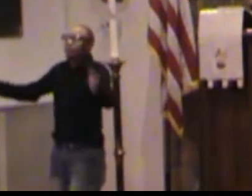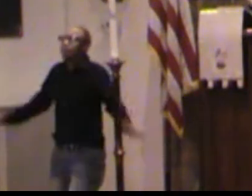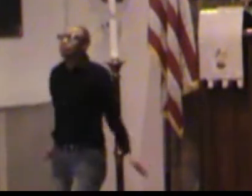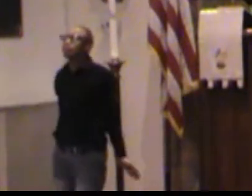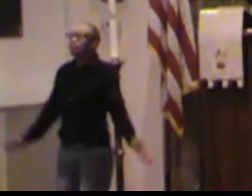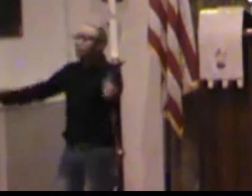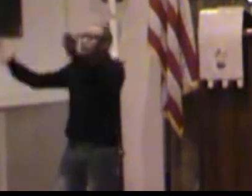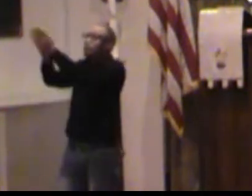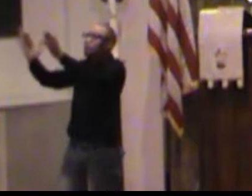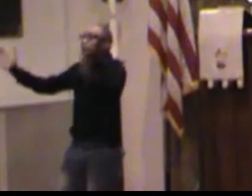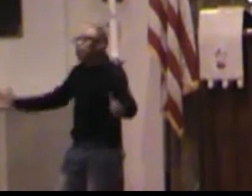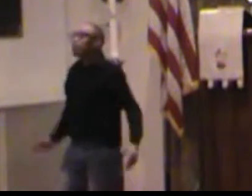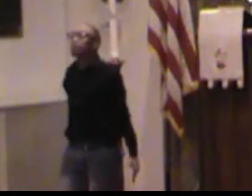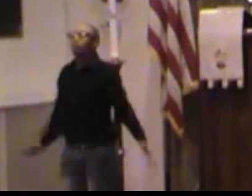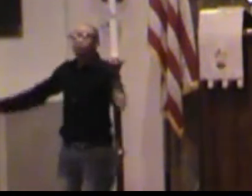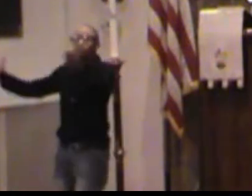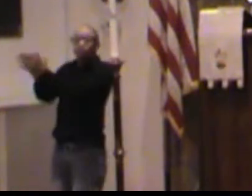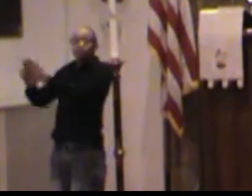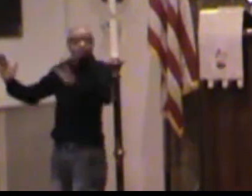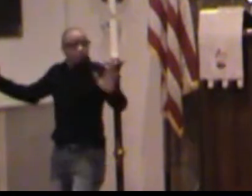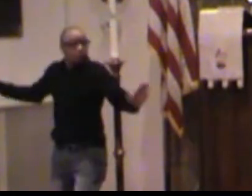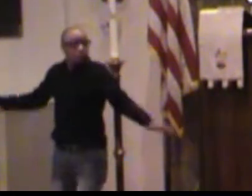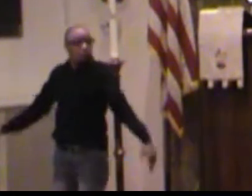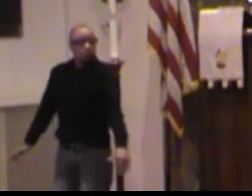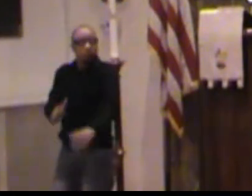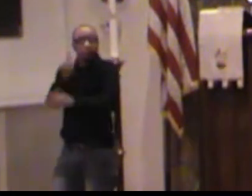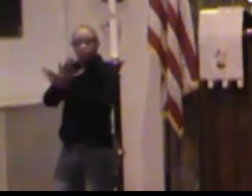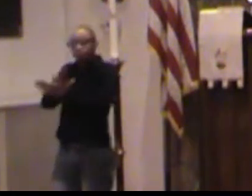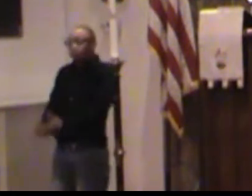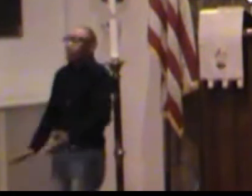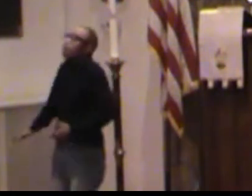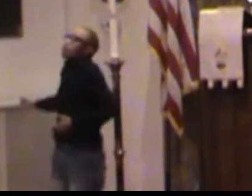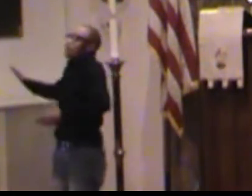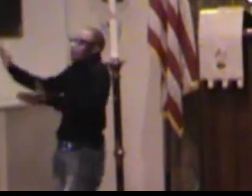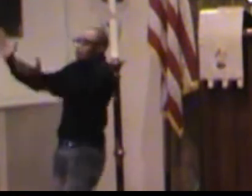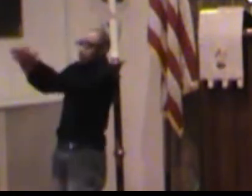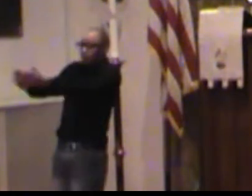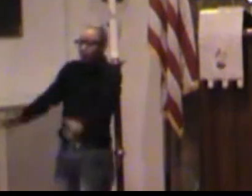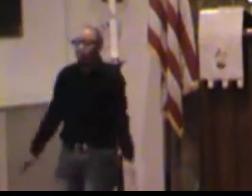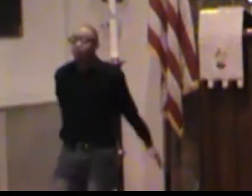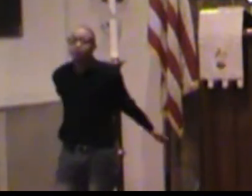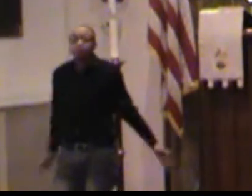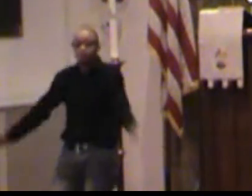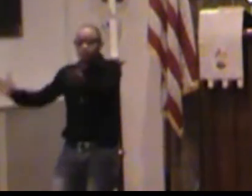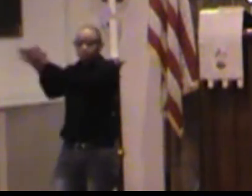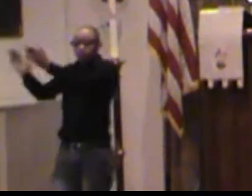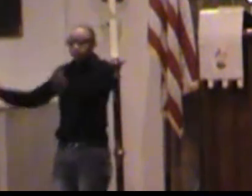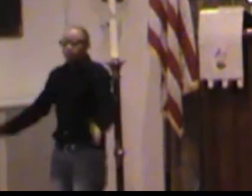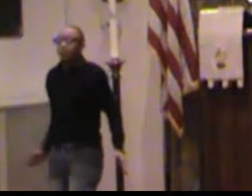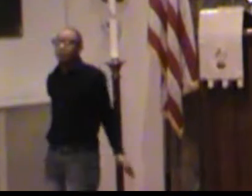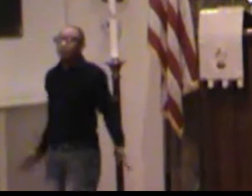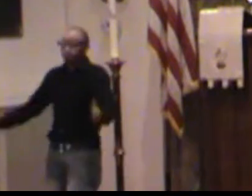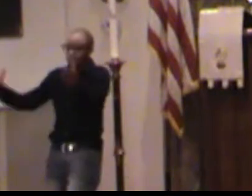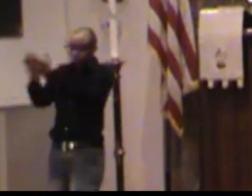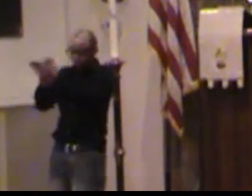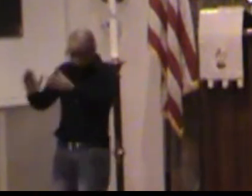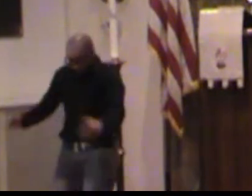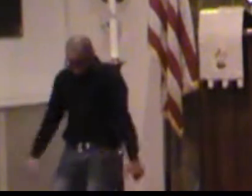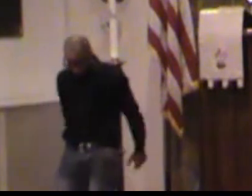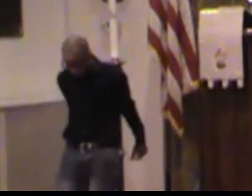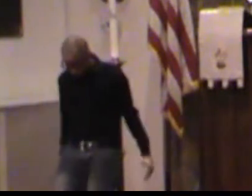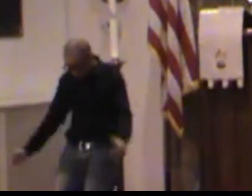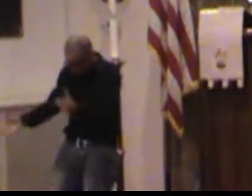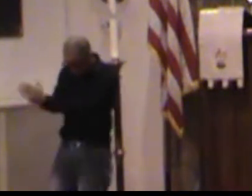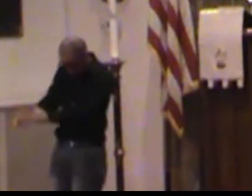bisexual. We just want them to experience God, right? Amen. And so somebody, get somebody to join you on Facebook.